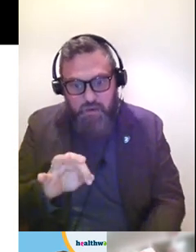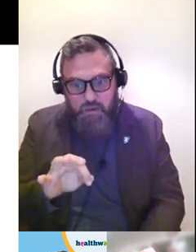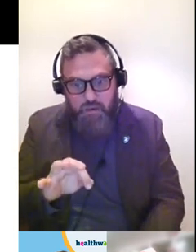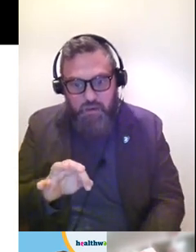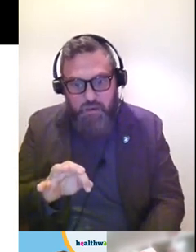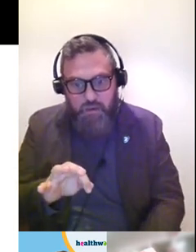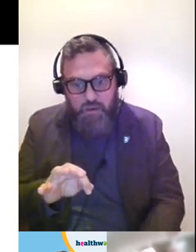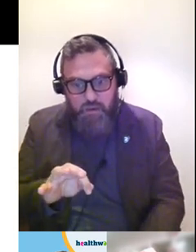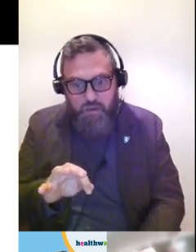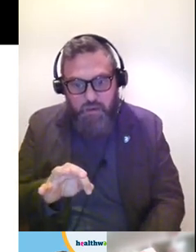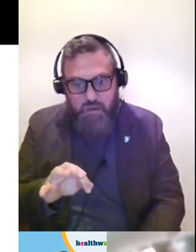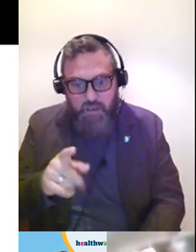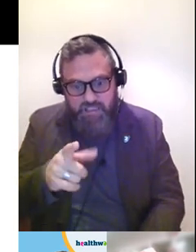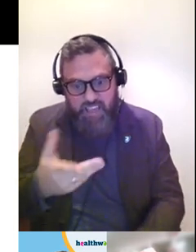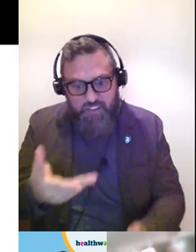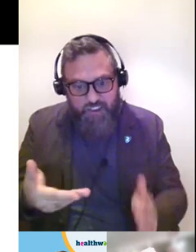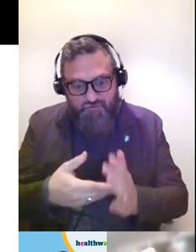is there extra money for us?